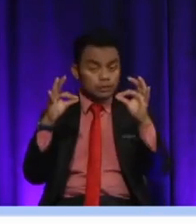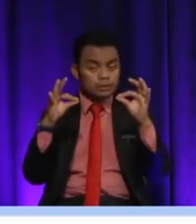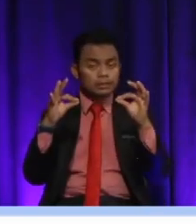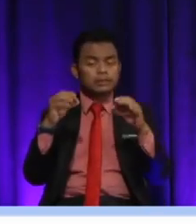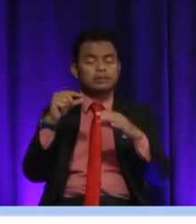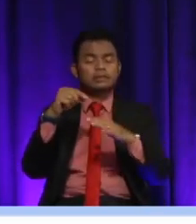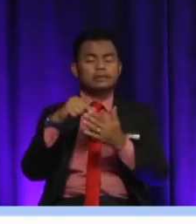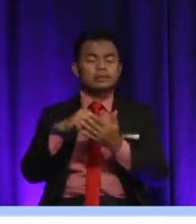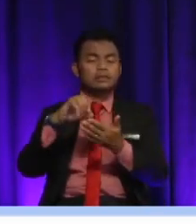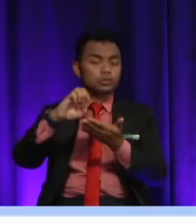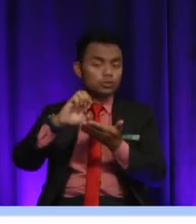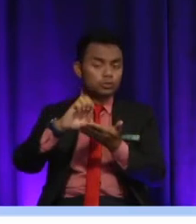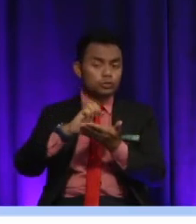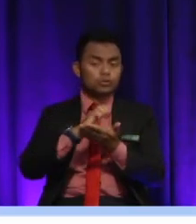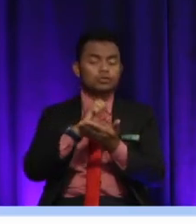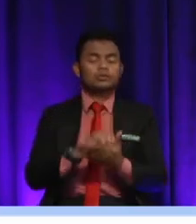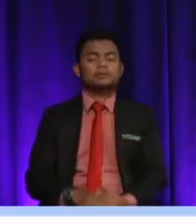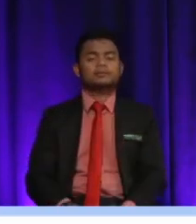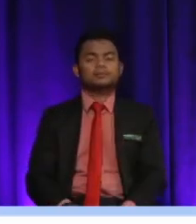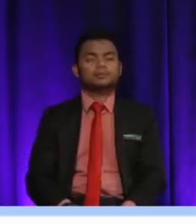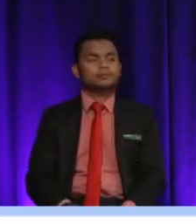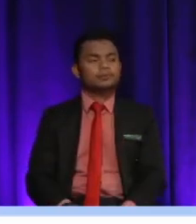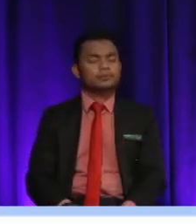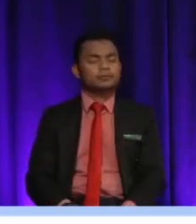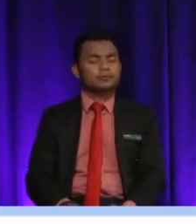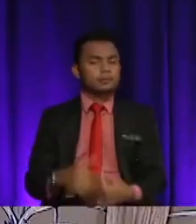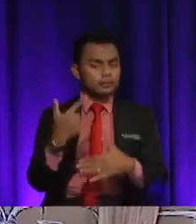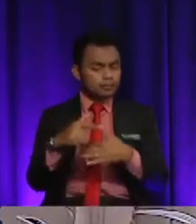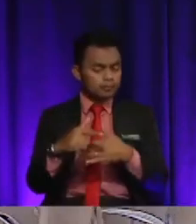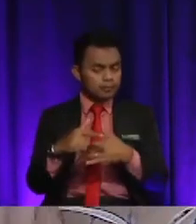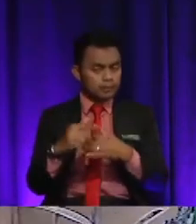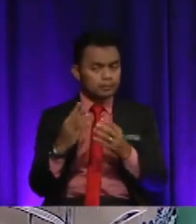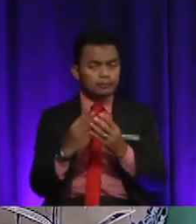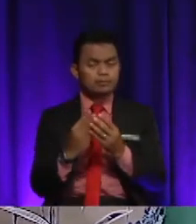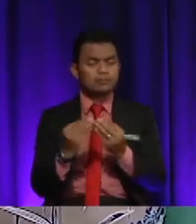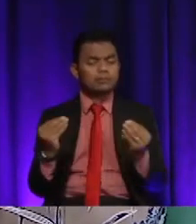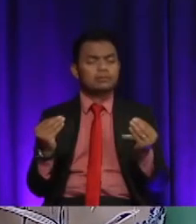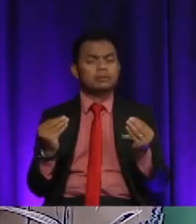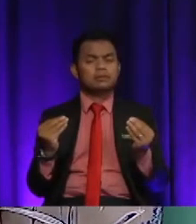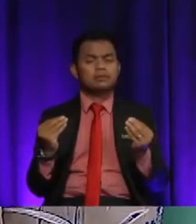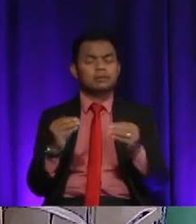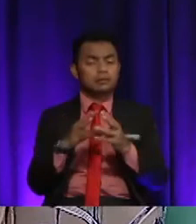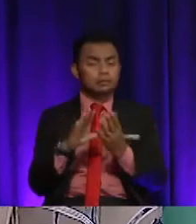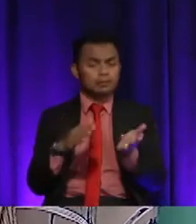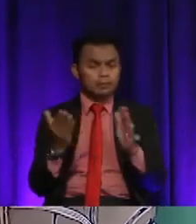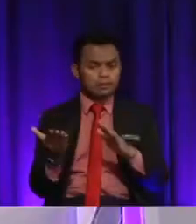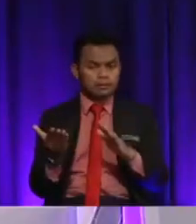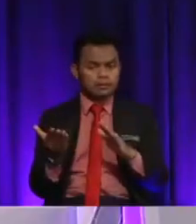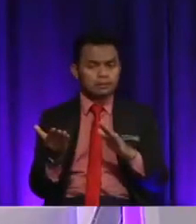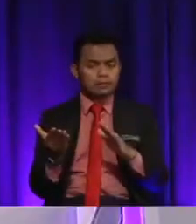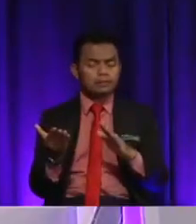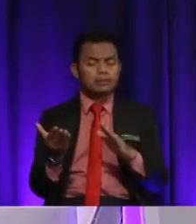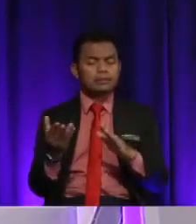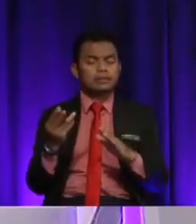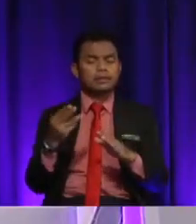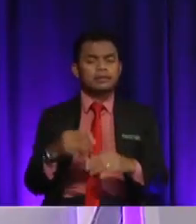died, he inherited three houses. So that's how you use it. Teacher, I have a question. Yeah, what sure. What if we